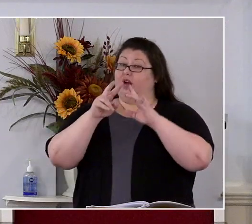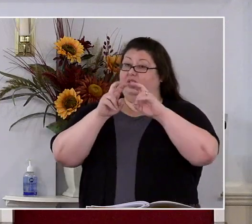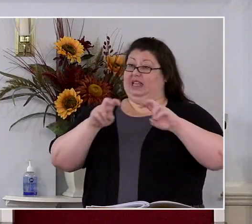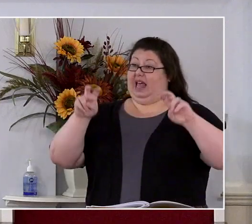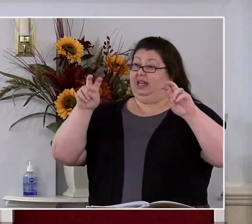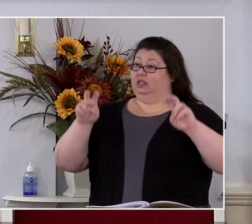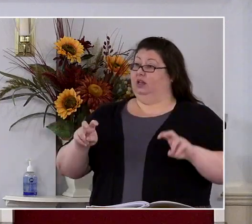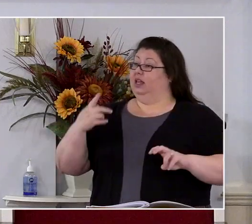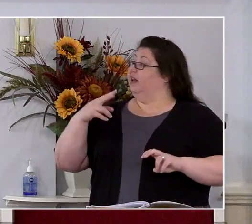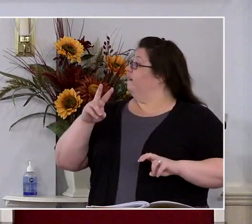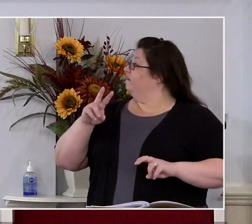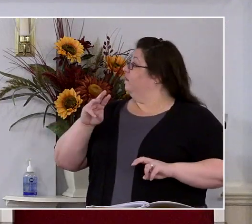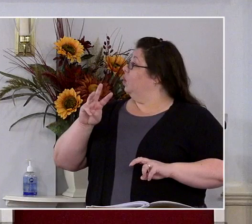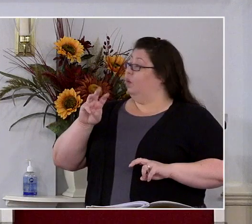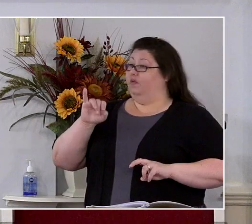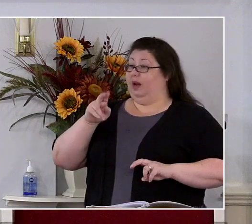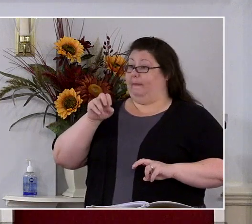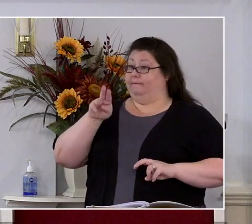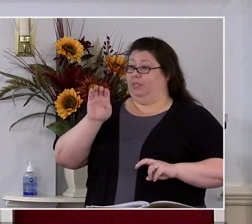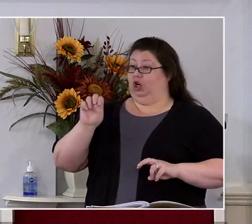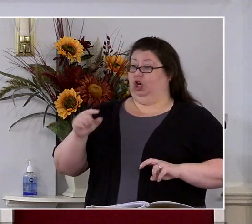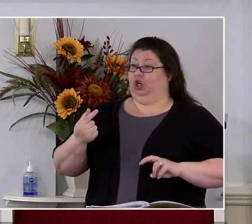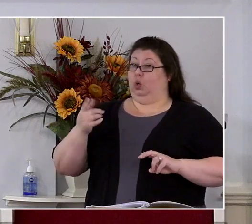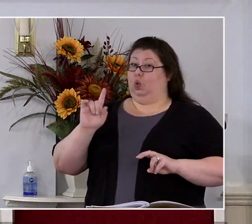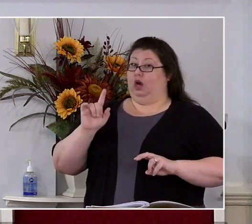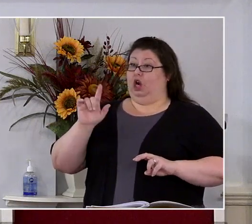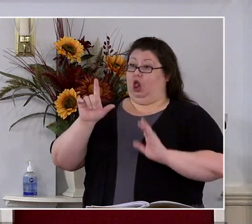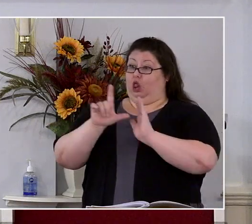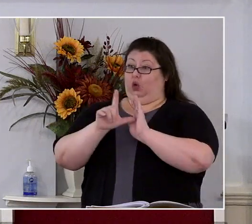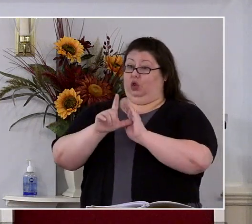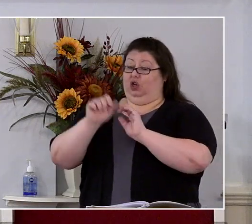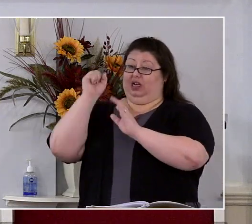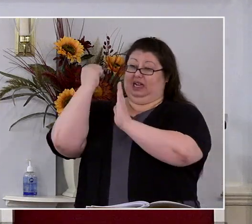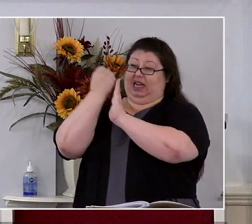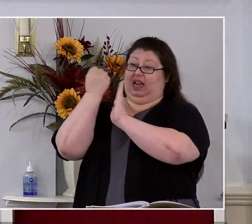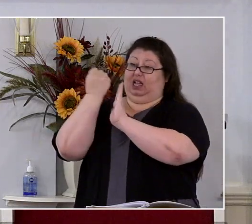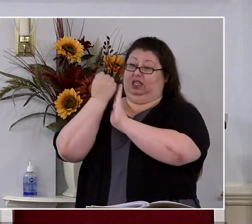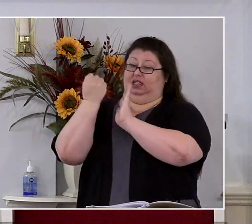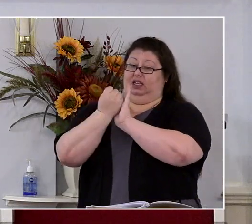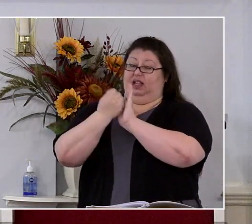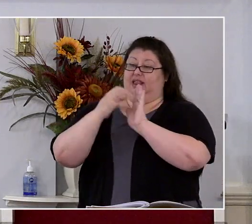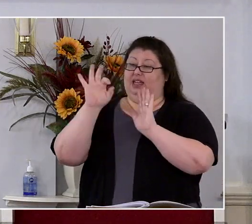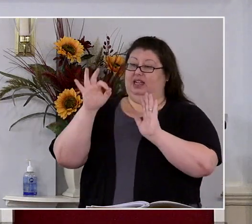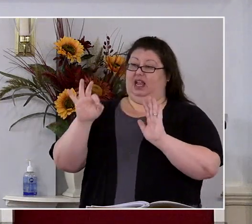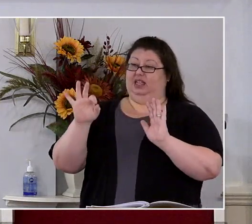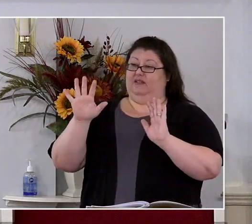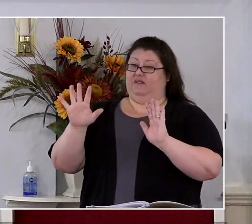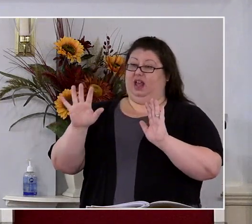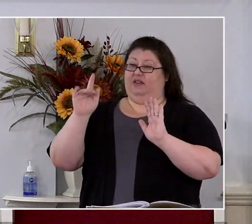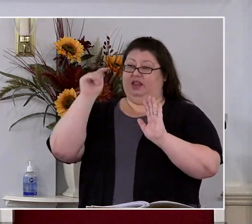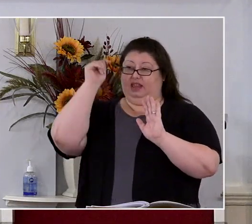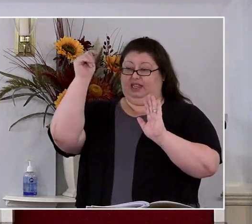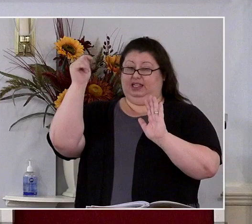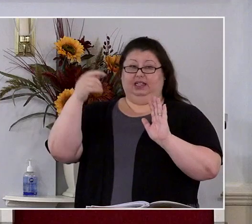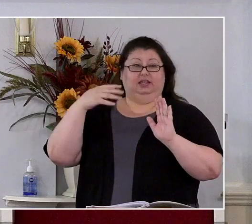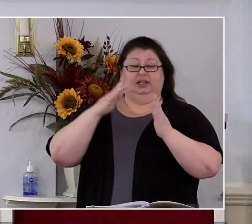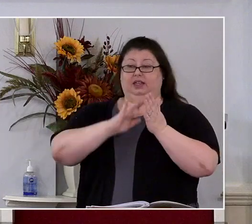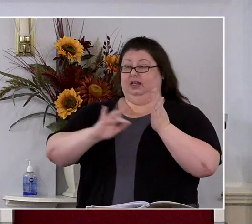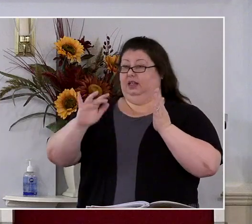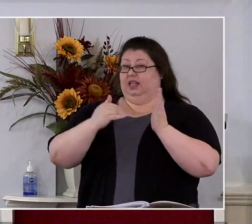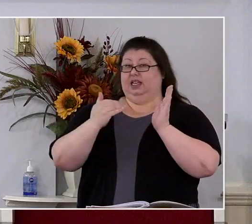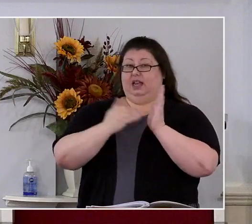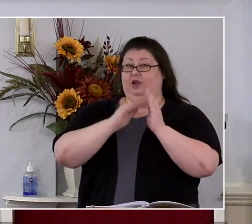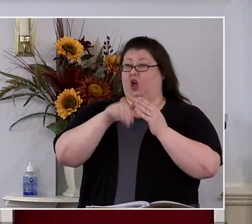in Wittenberg, where Luther nailed his 95 theses, condemning all those practices that